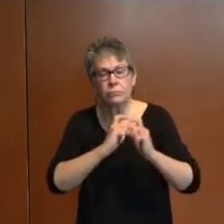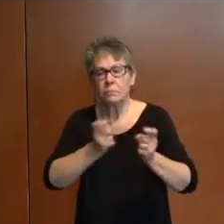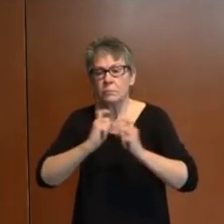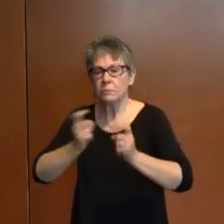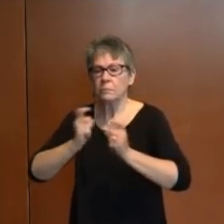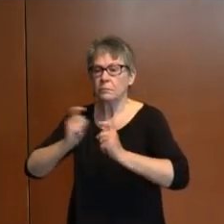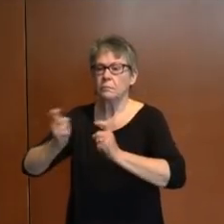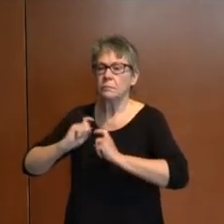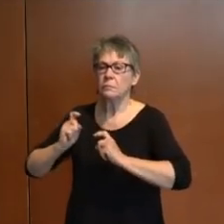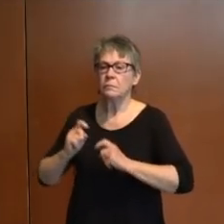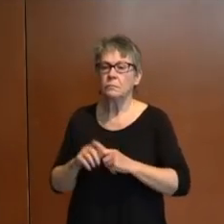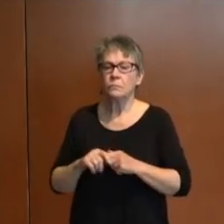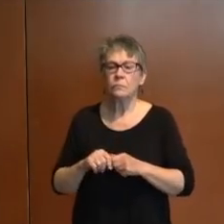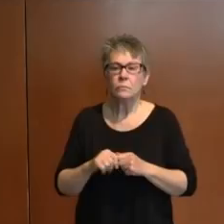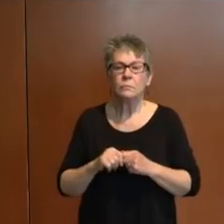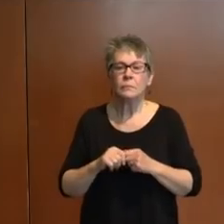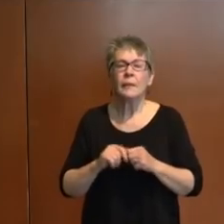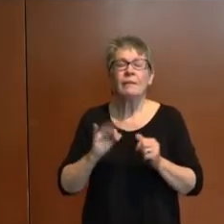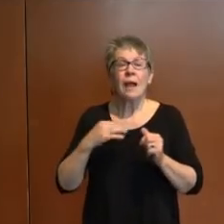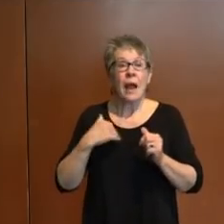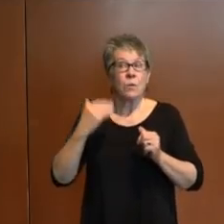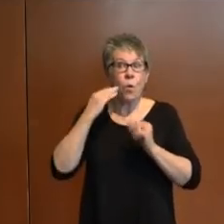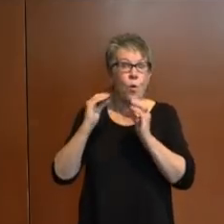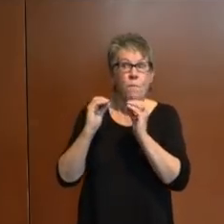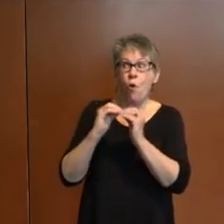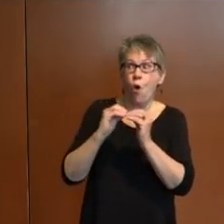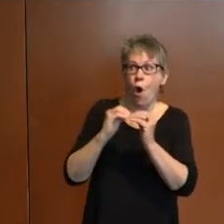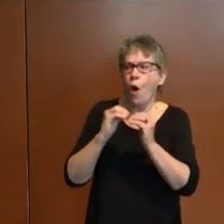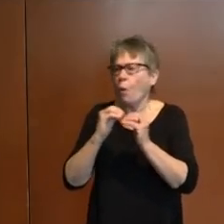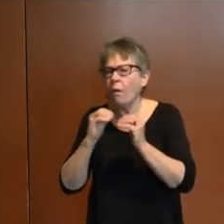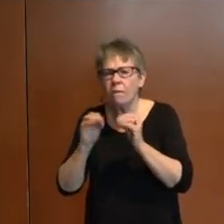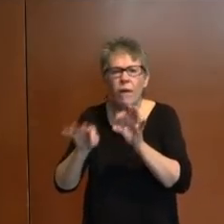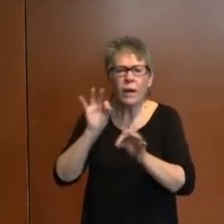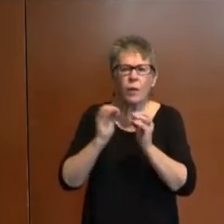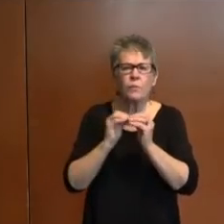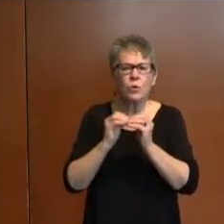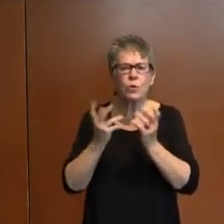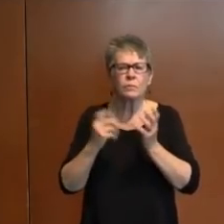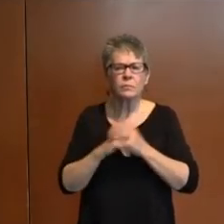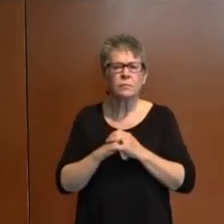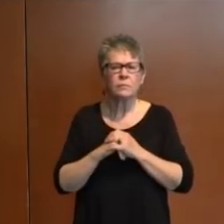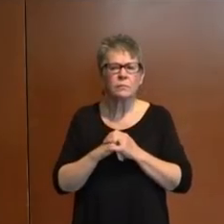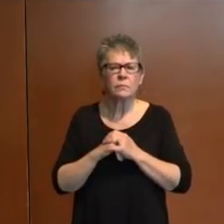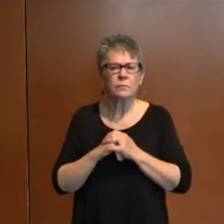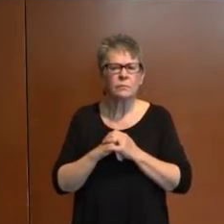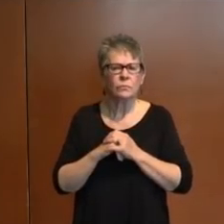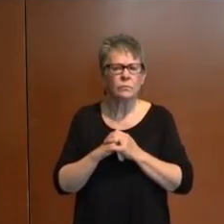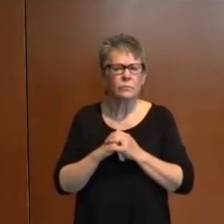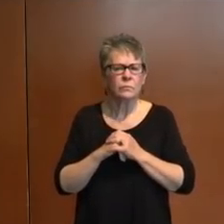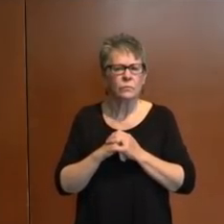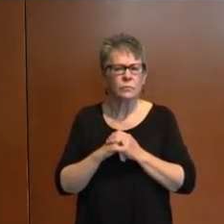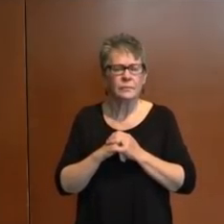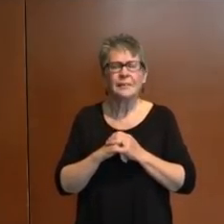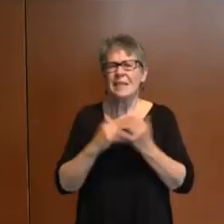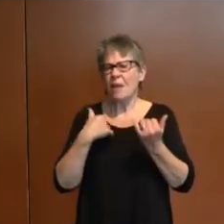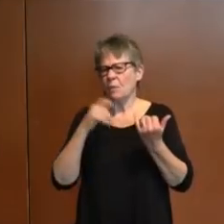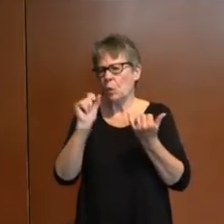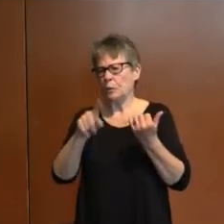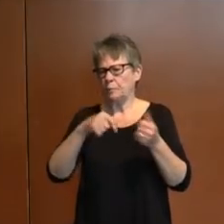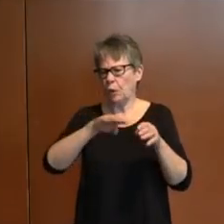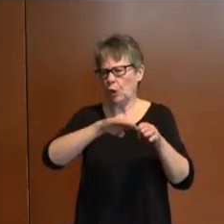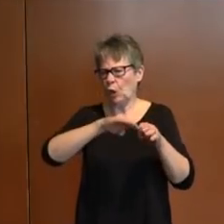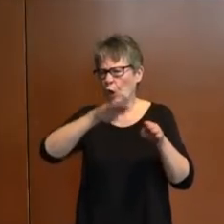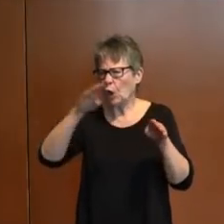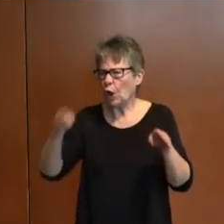color on that, we'll come back to you. One more if you could. On the curve, you've been showing us this chart for a couple of weeks now. There are no numbers on